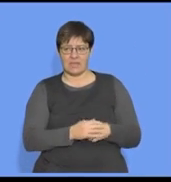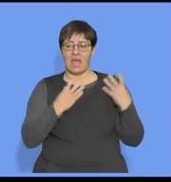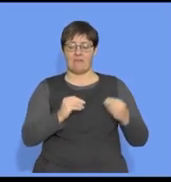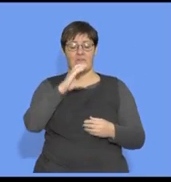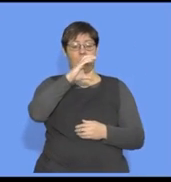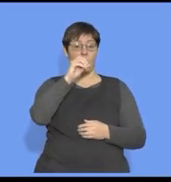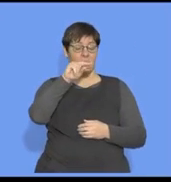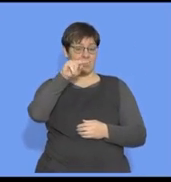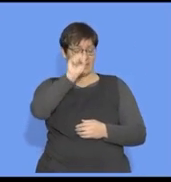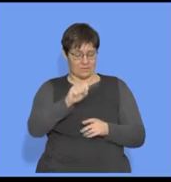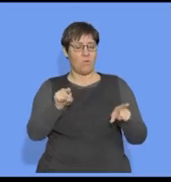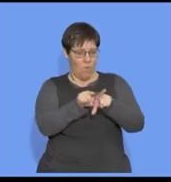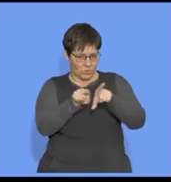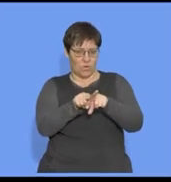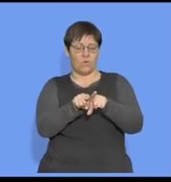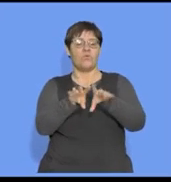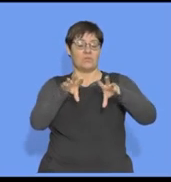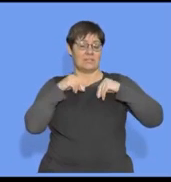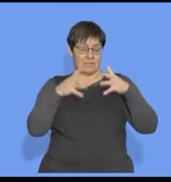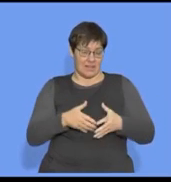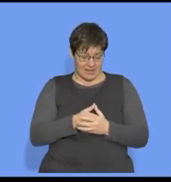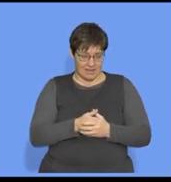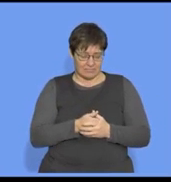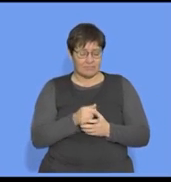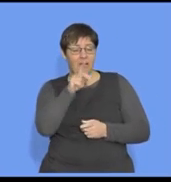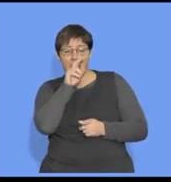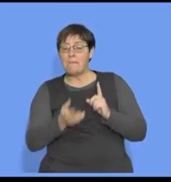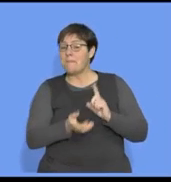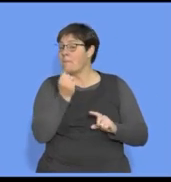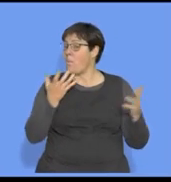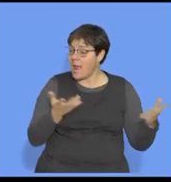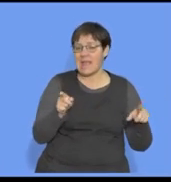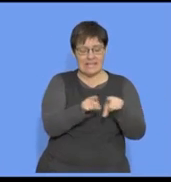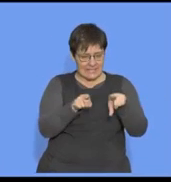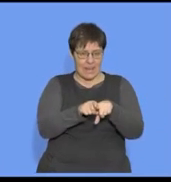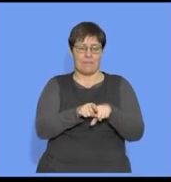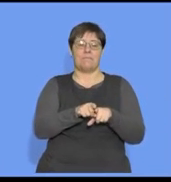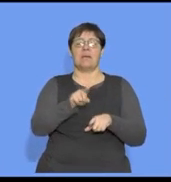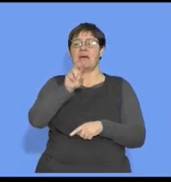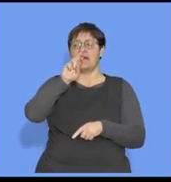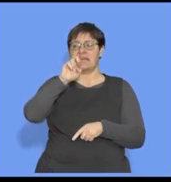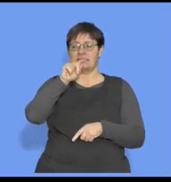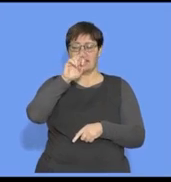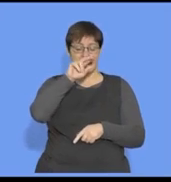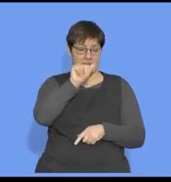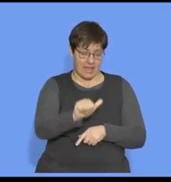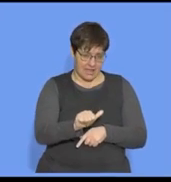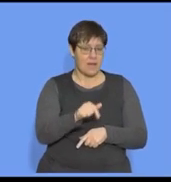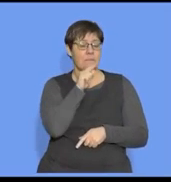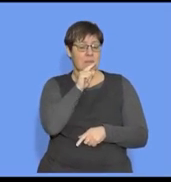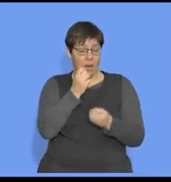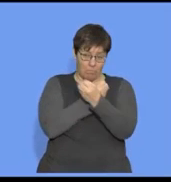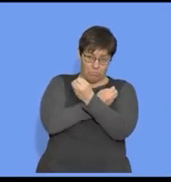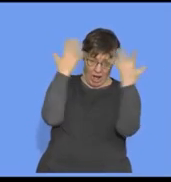are also the receptors. And they are found also in the retina. And they are sensitive to